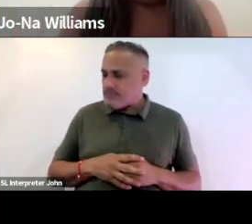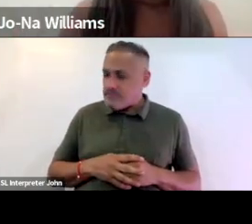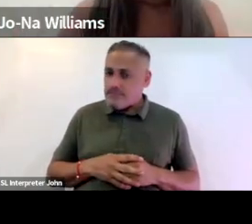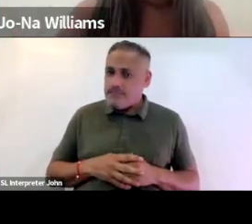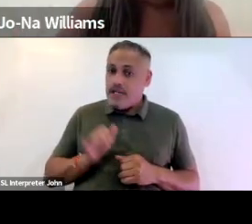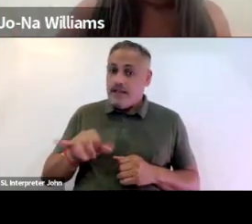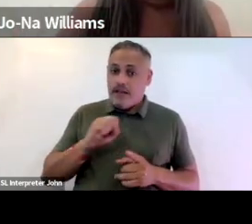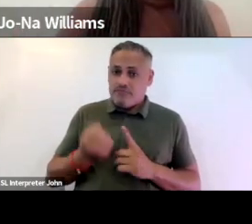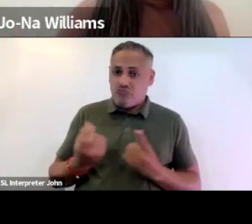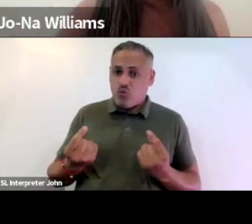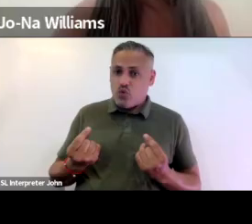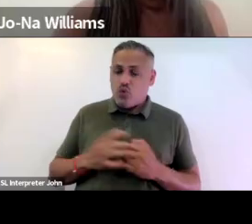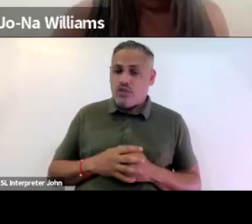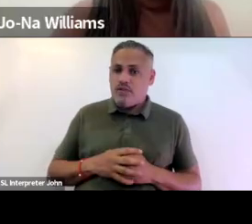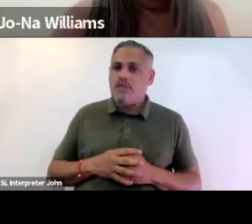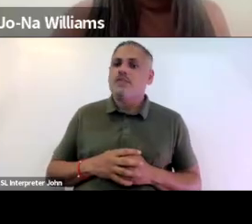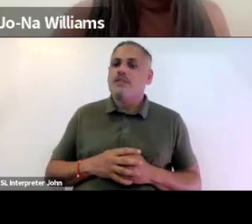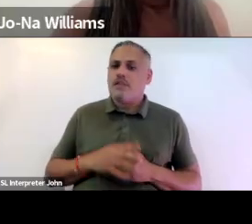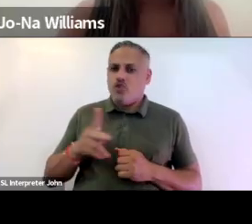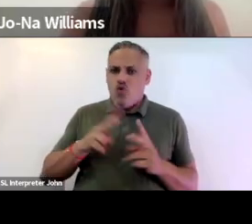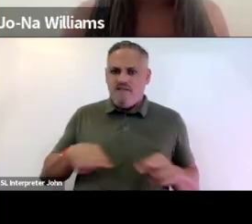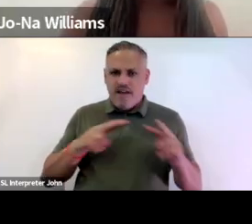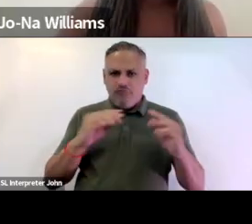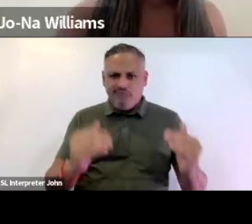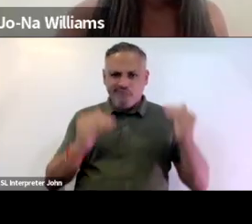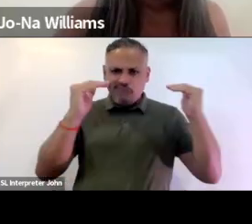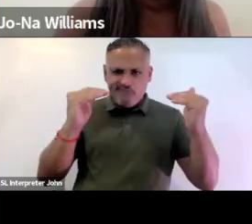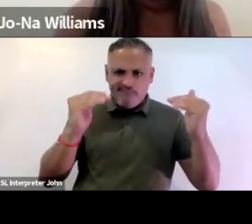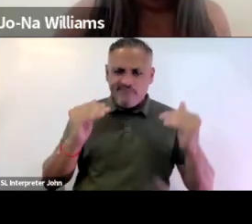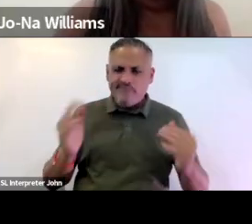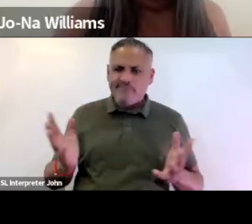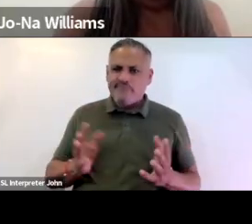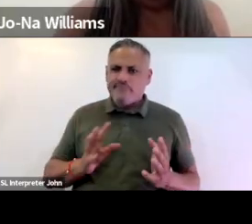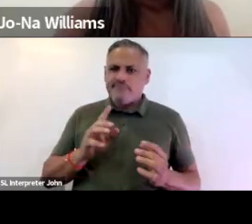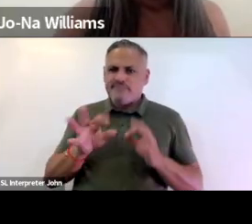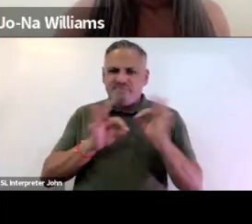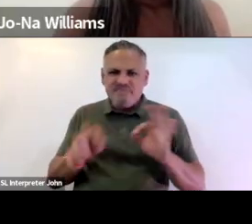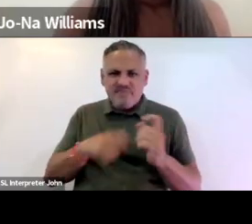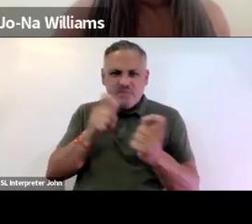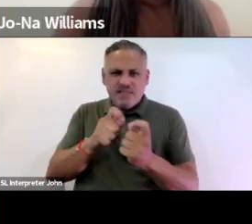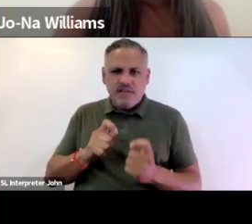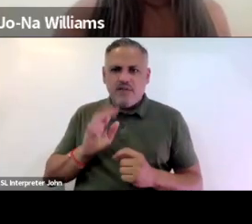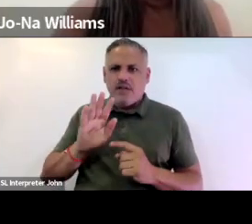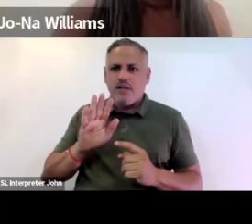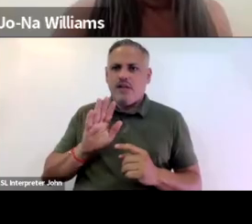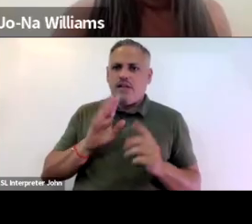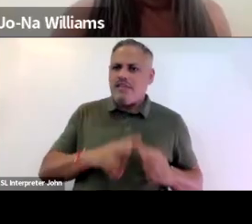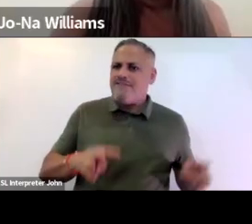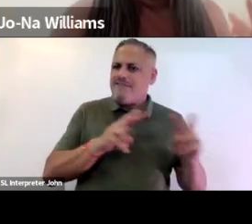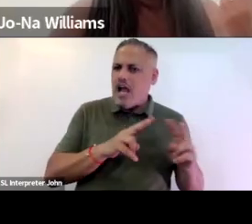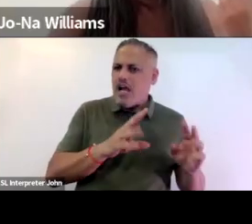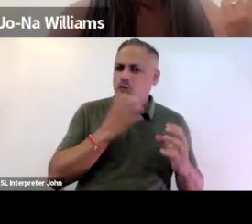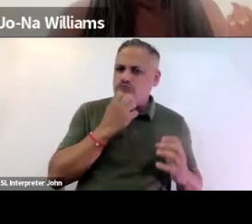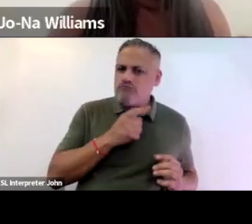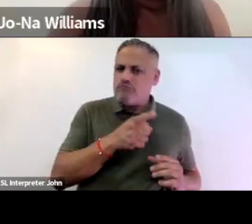in that instance, you would play up your value. So you would talk specifically about the value that